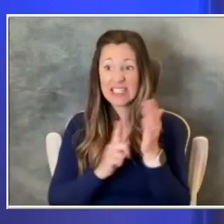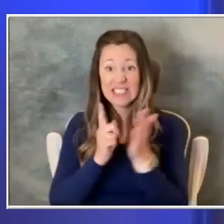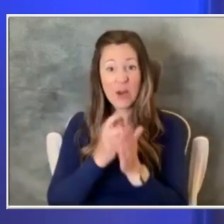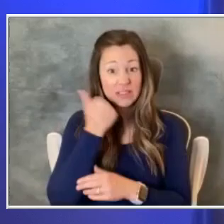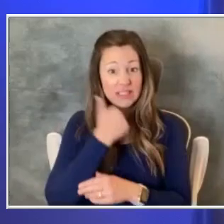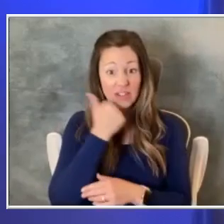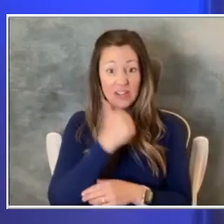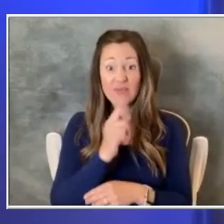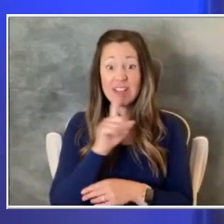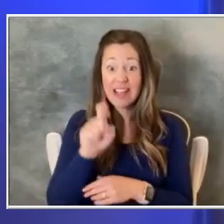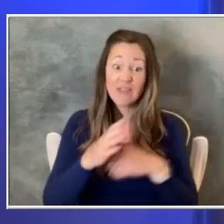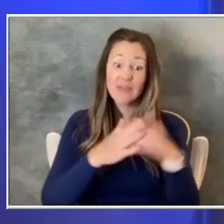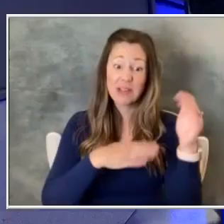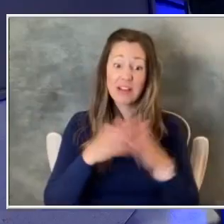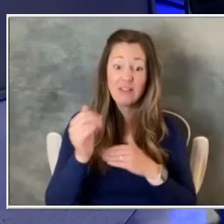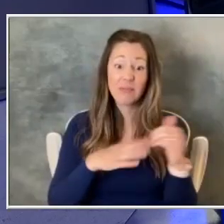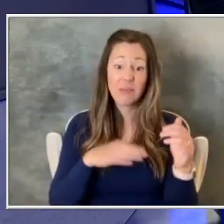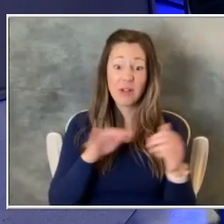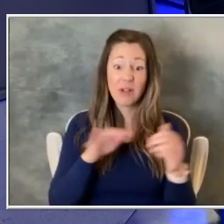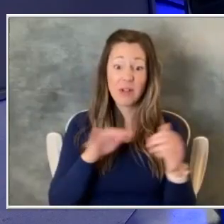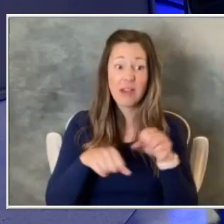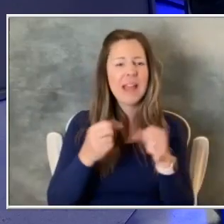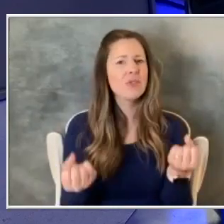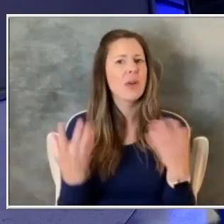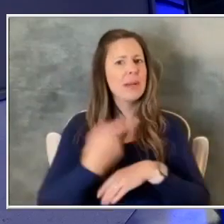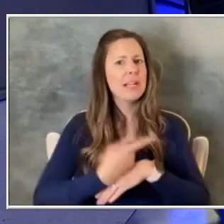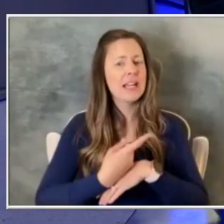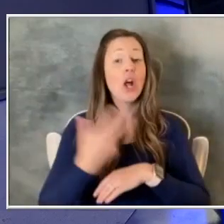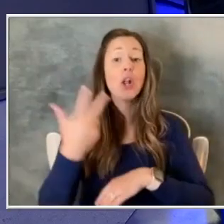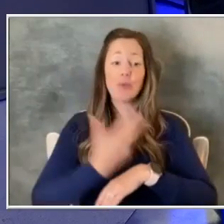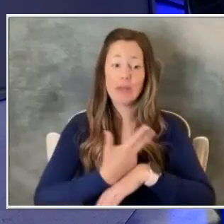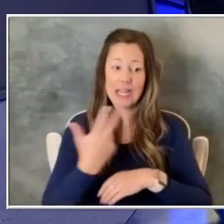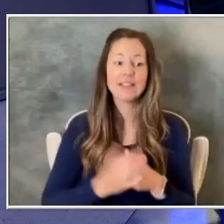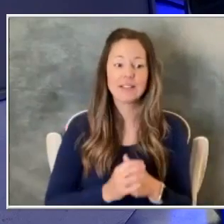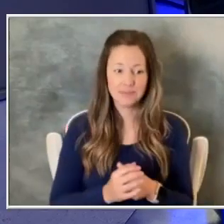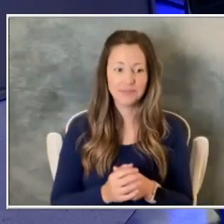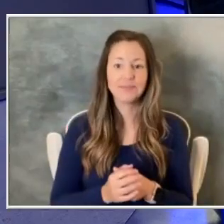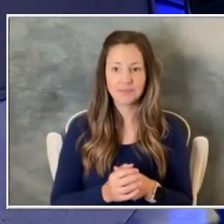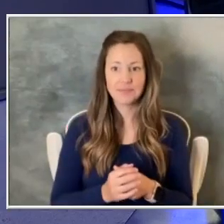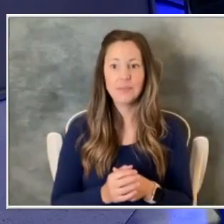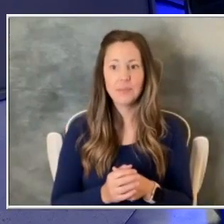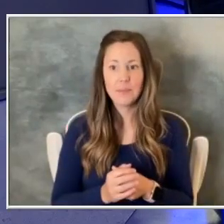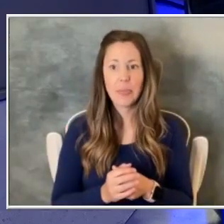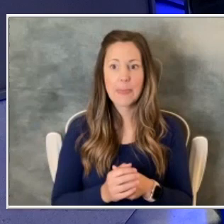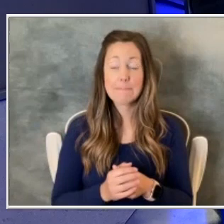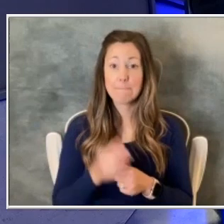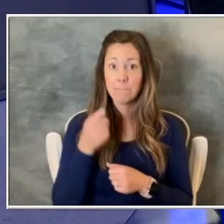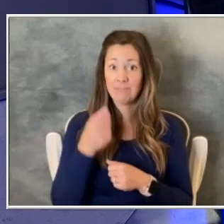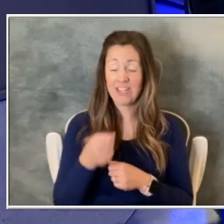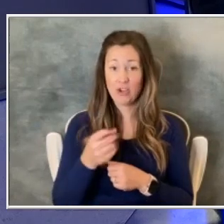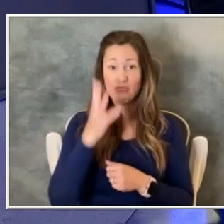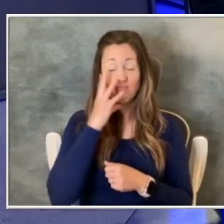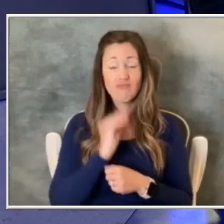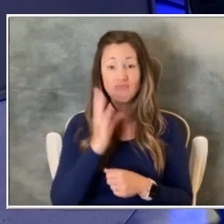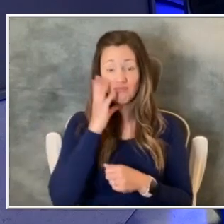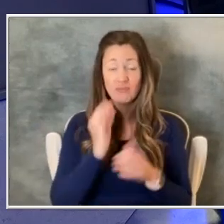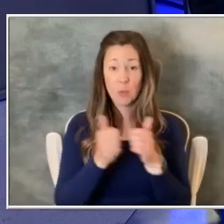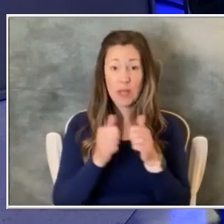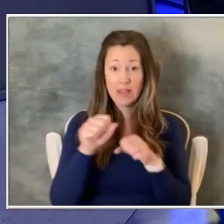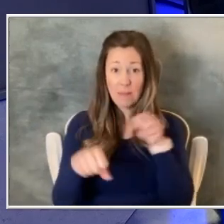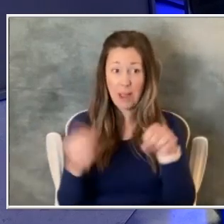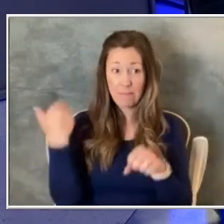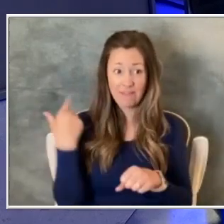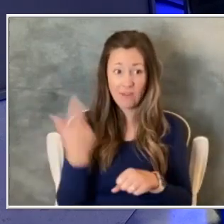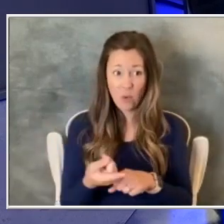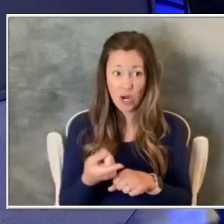really comfortable on that bike. How many days were you on the bike? 3 days. 3 days. Yeah. Were you a biker before that? Did you? So, you have a little stamina.